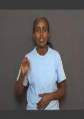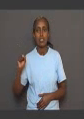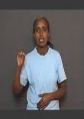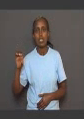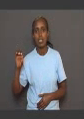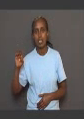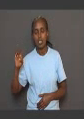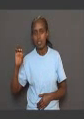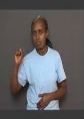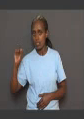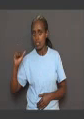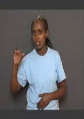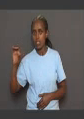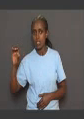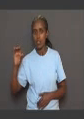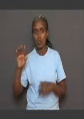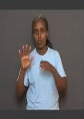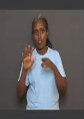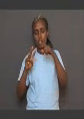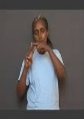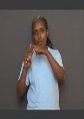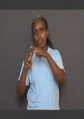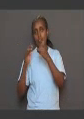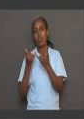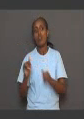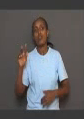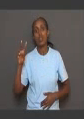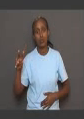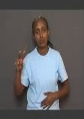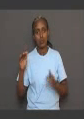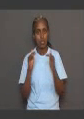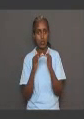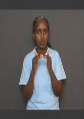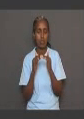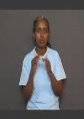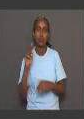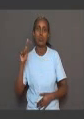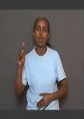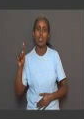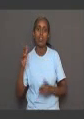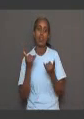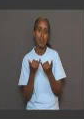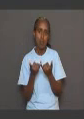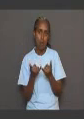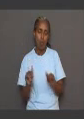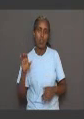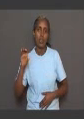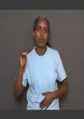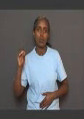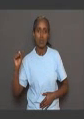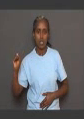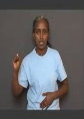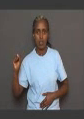The secant of 5 pi over 2 is equal to 1 over